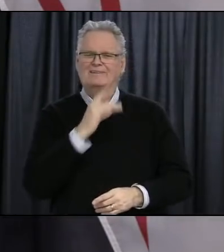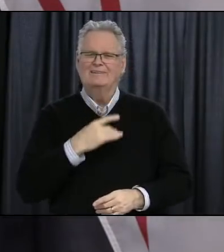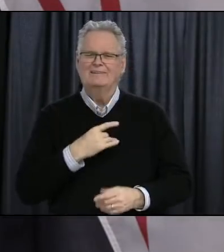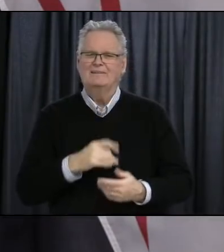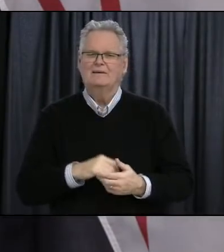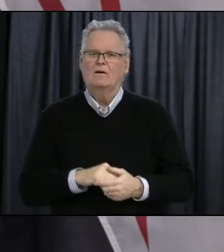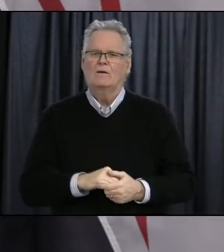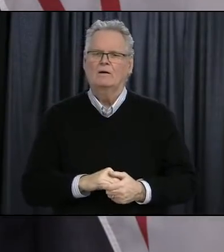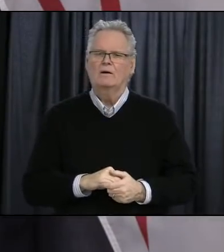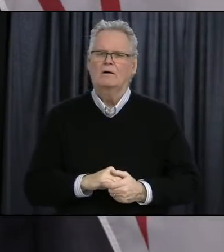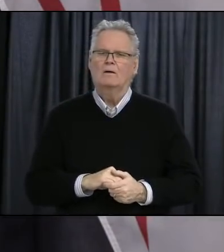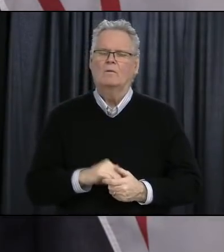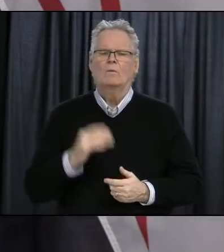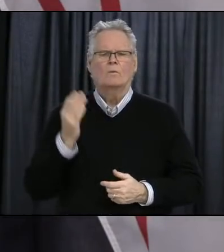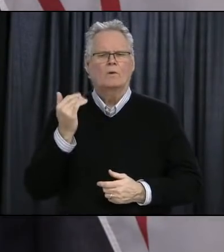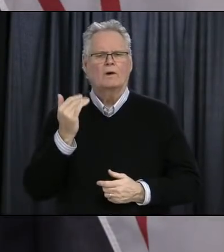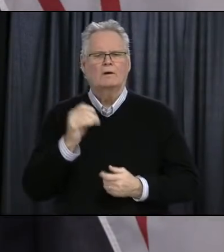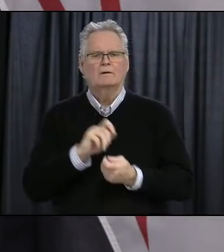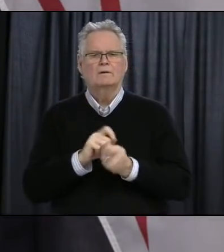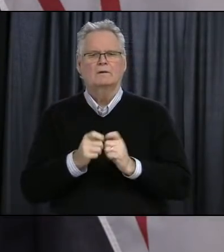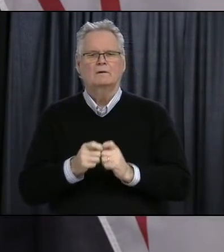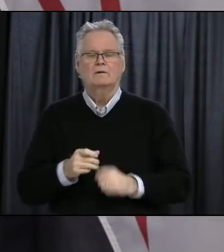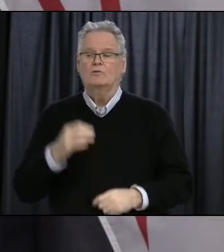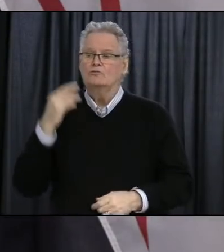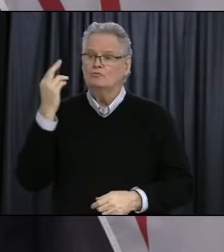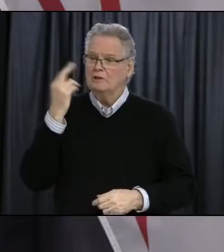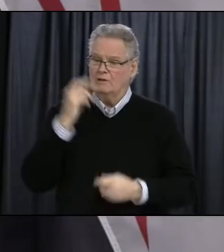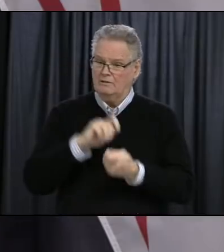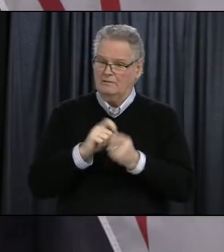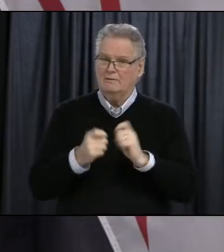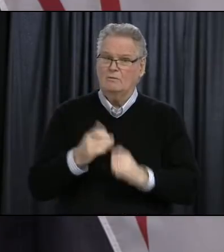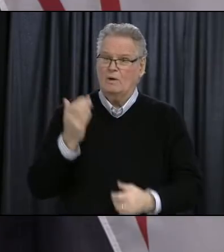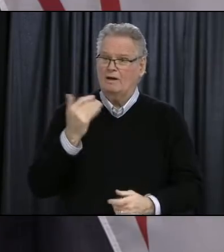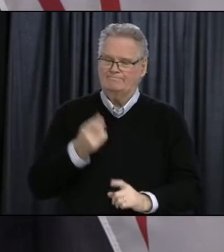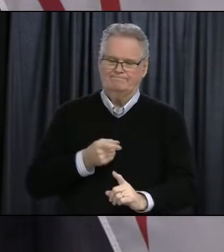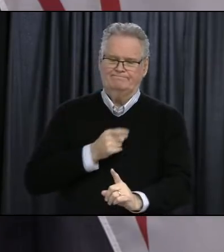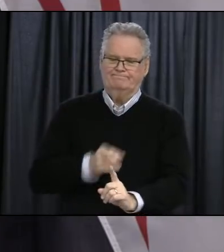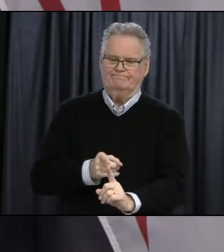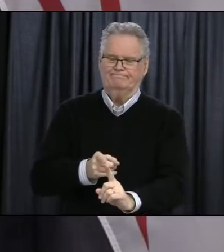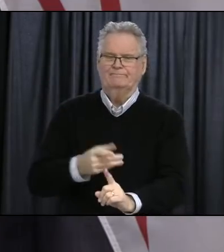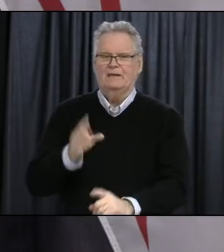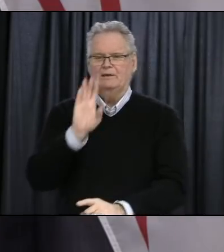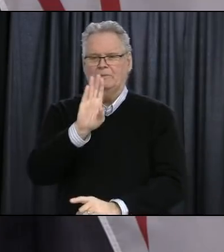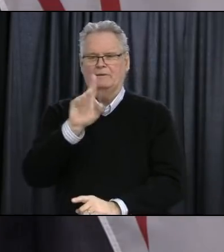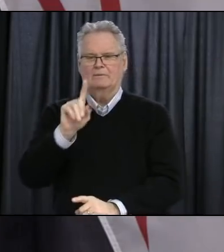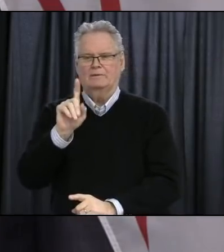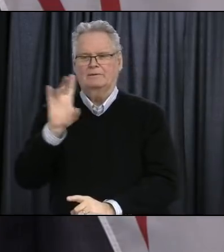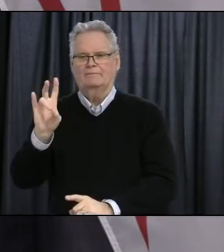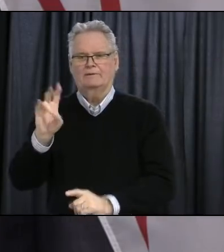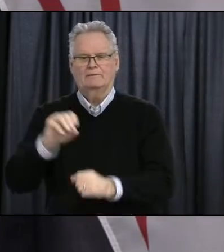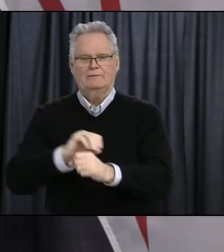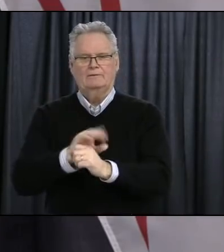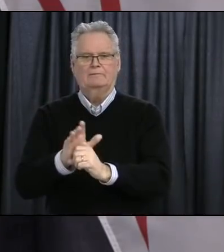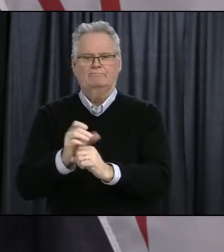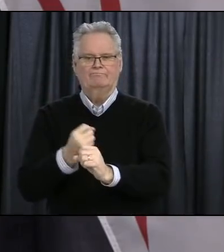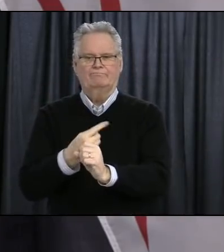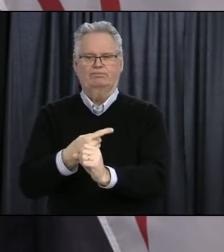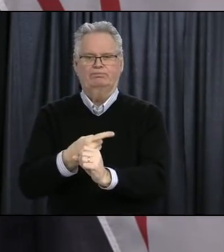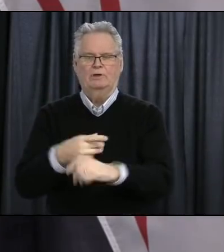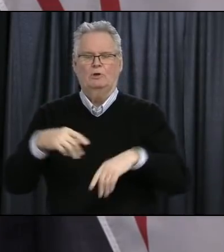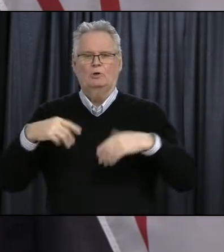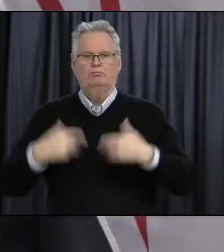B117, quite short and sweet there, but yeah, we just know that this